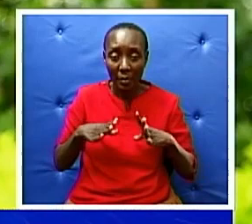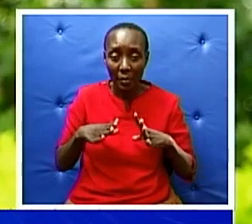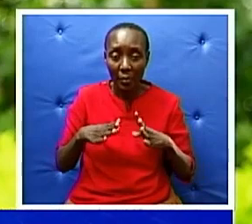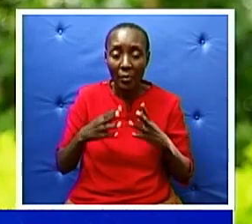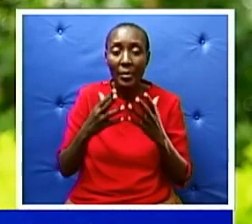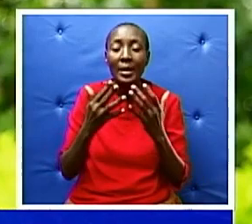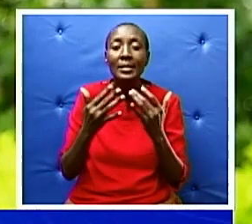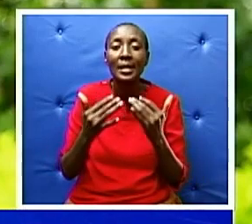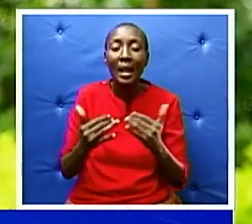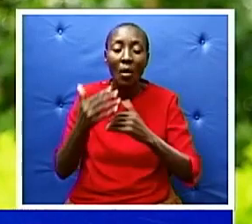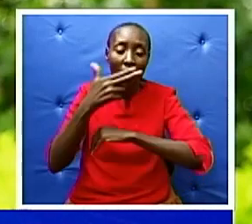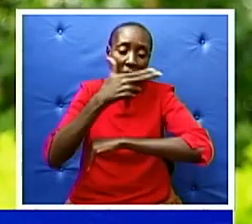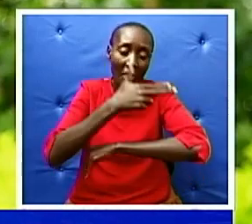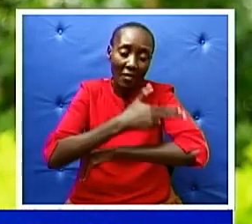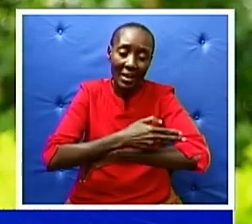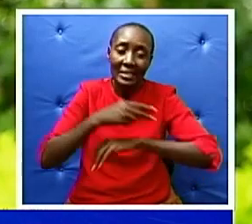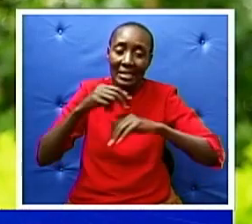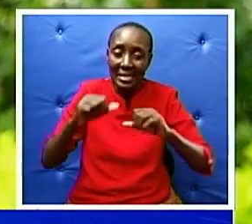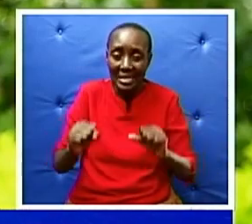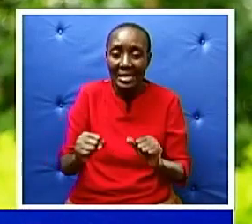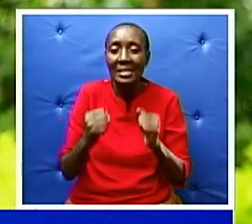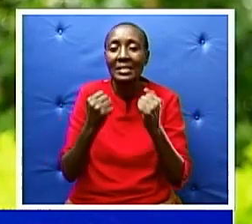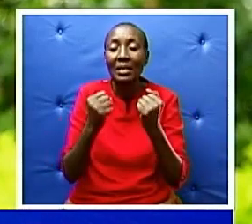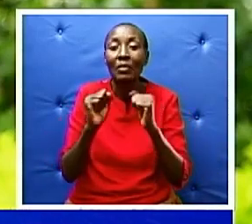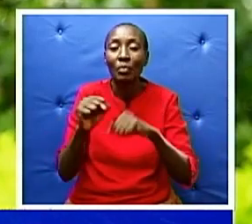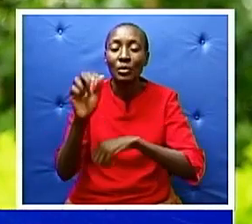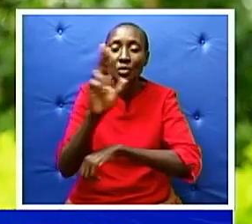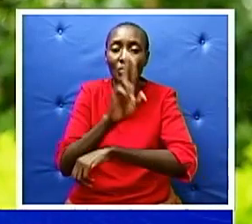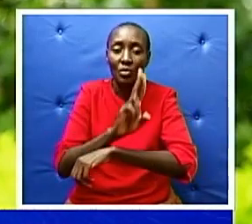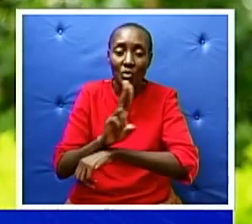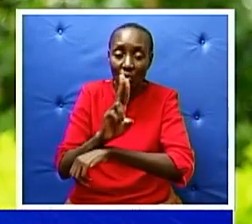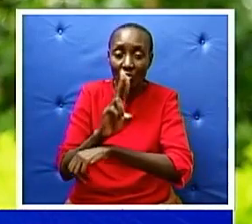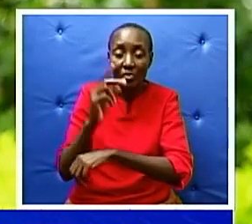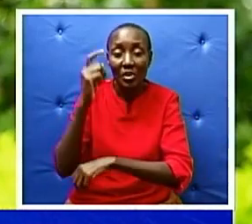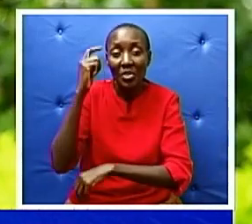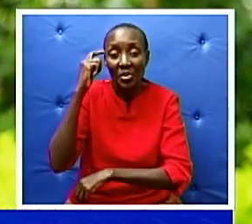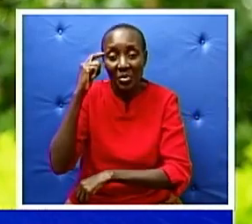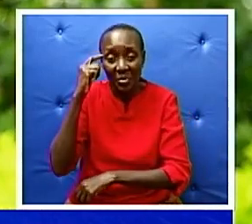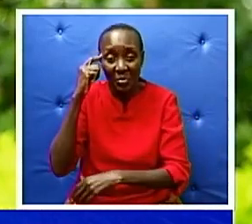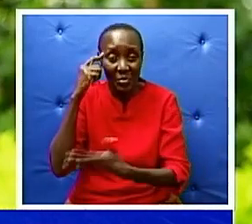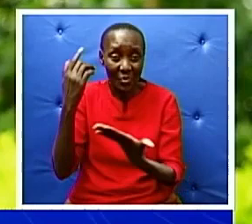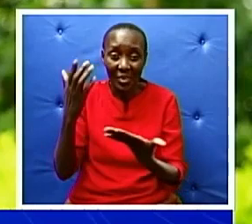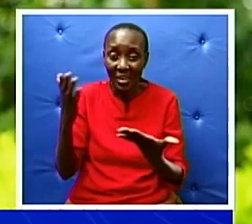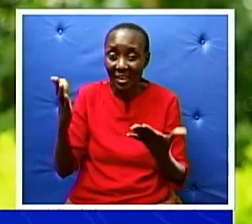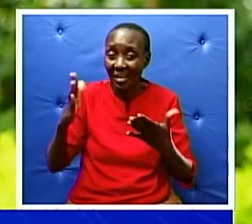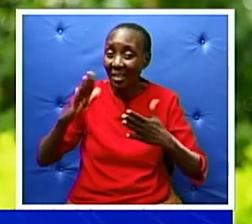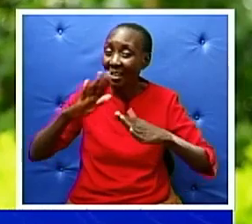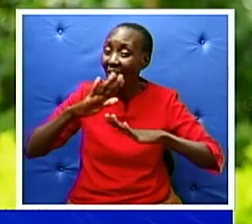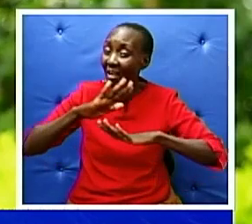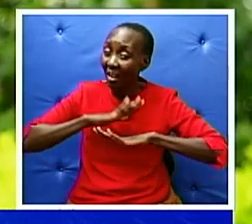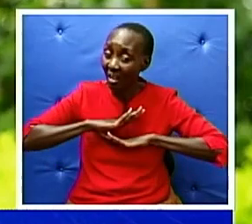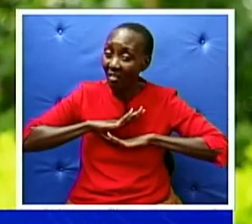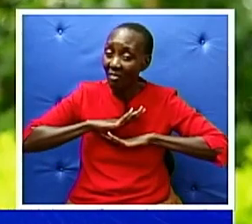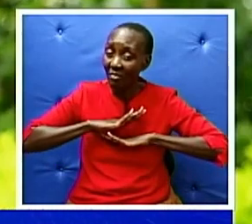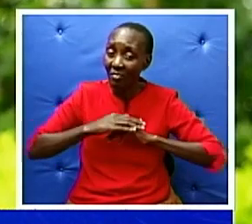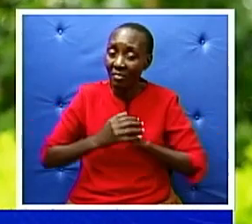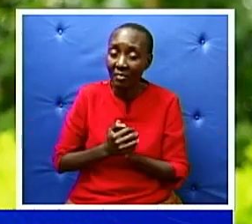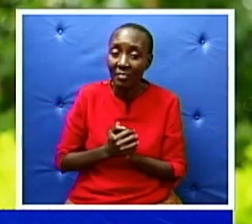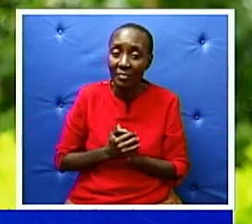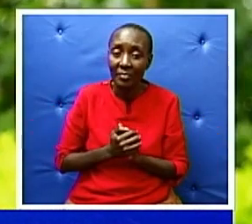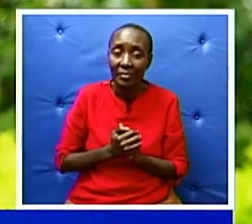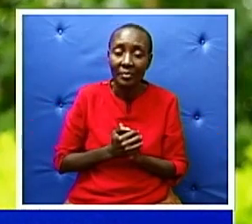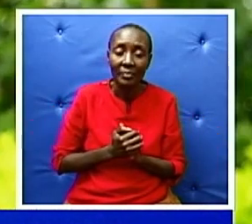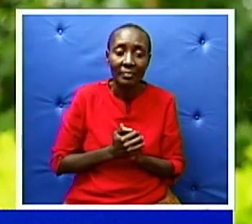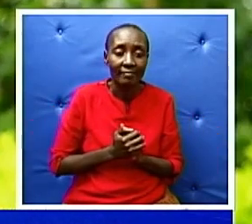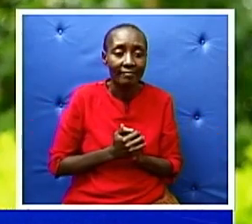this vaccine is safe, you can use it. Do you think that has been done enough? Okay, I wouldn't say